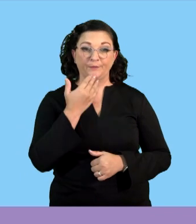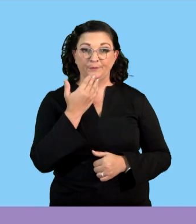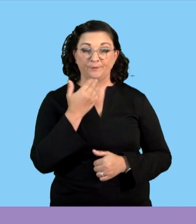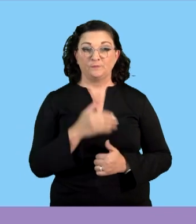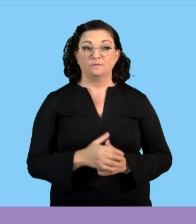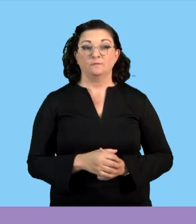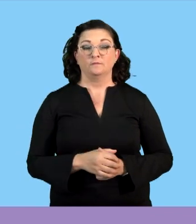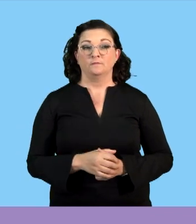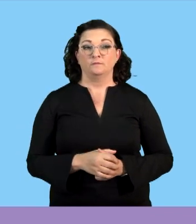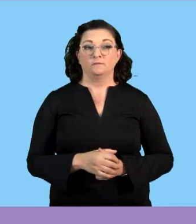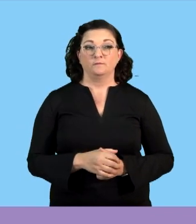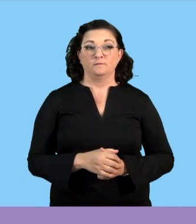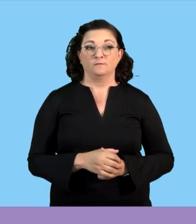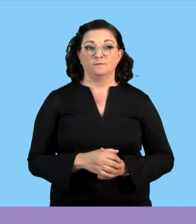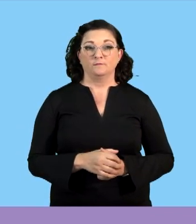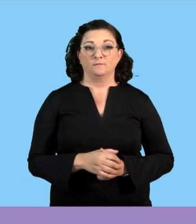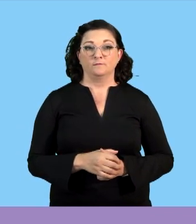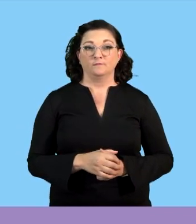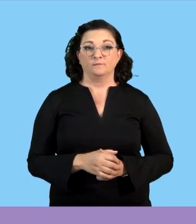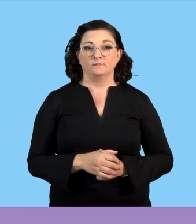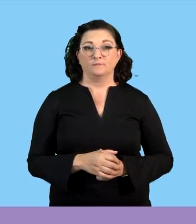followed by a person with